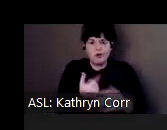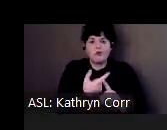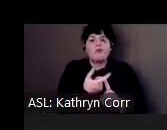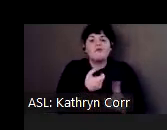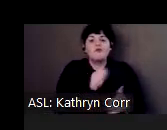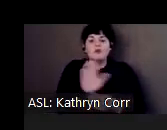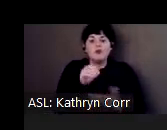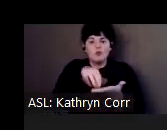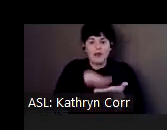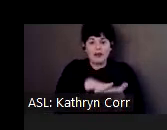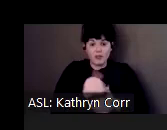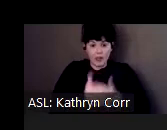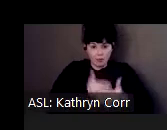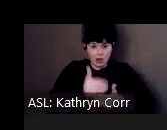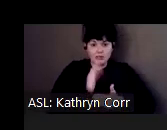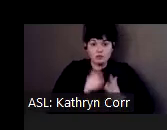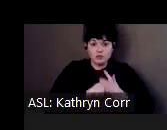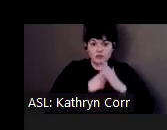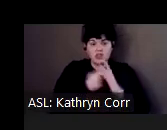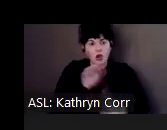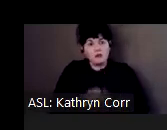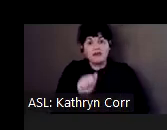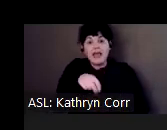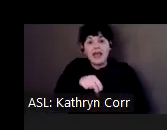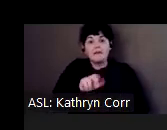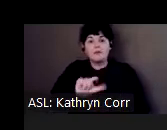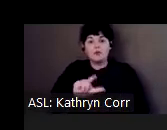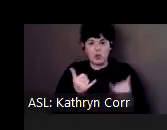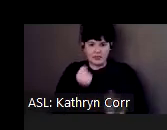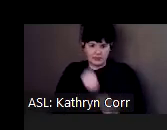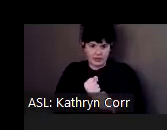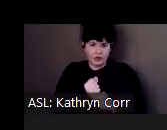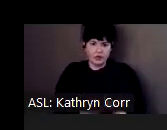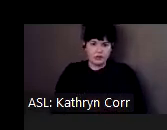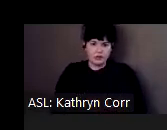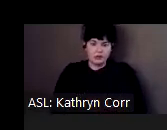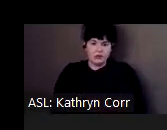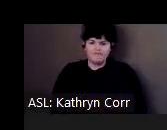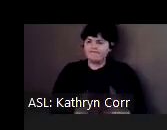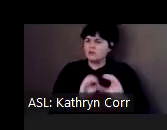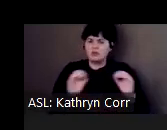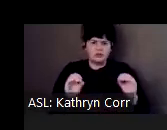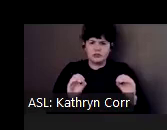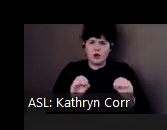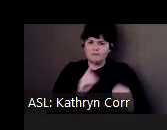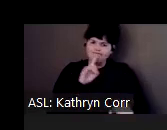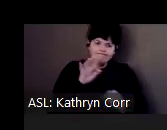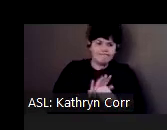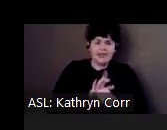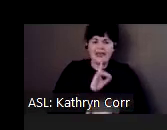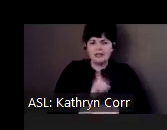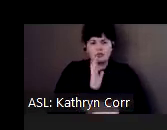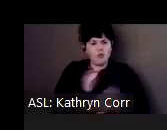our understanding, in April of this year. We haven't gotten confirmation that it will actually